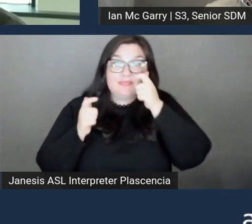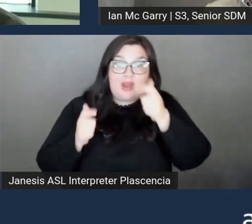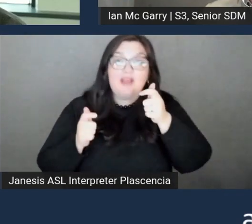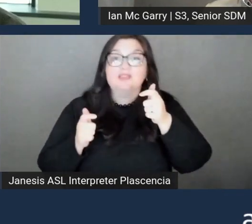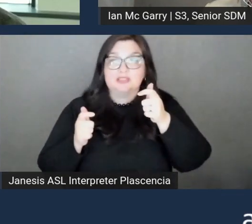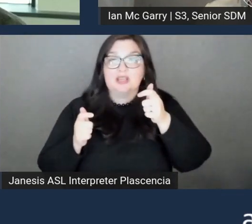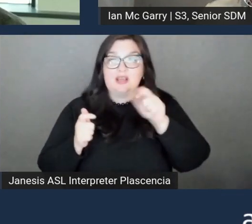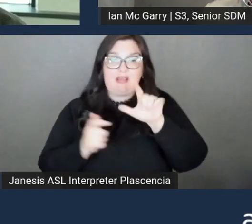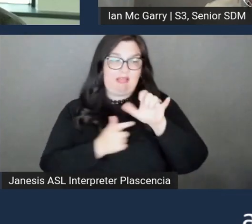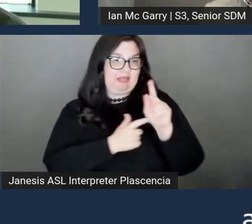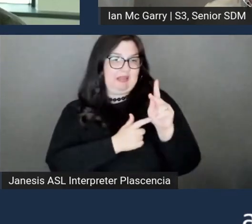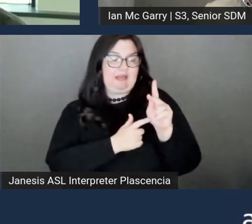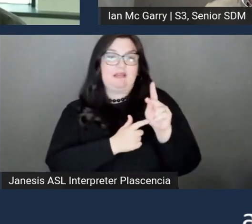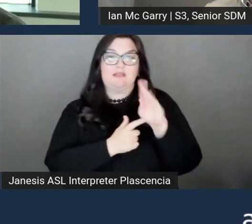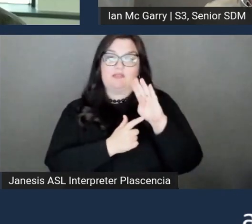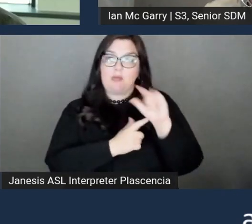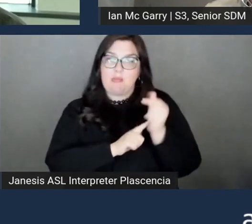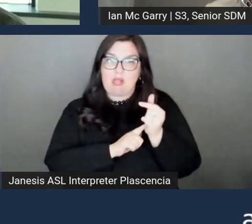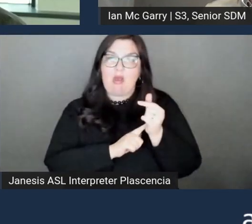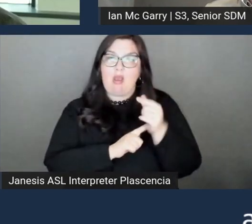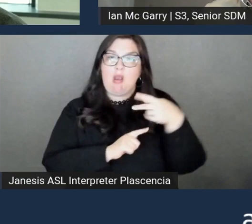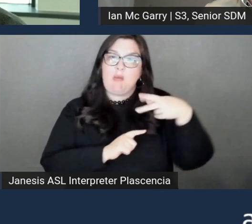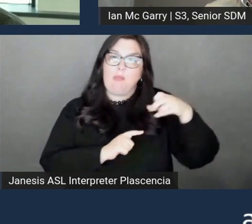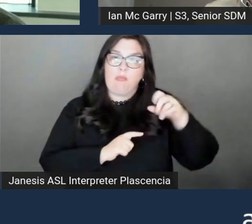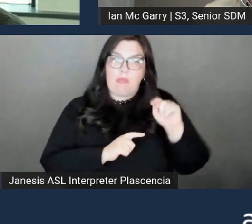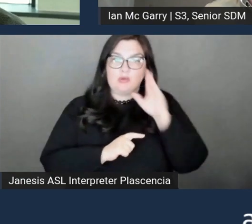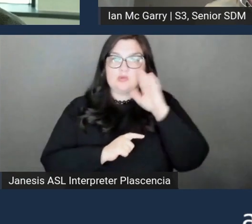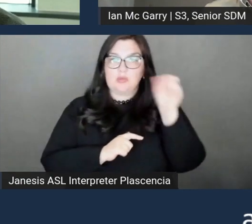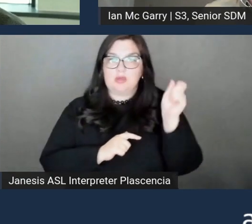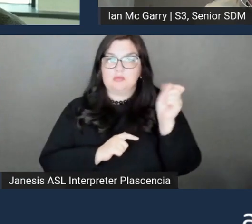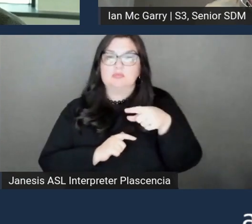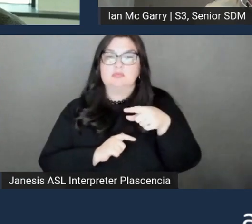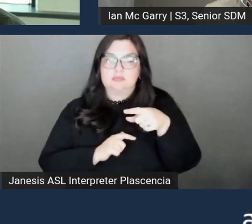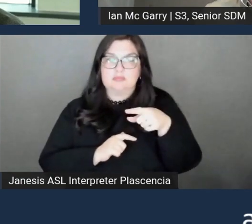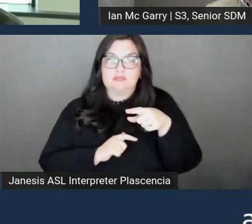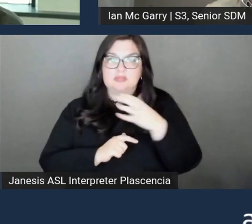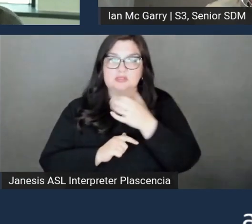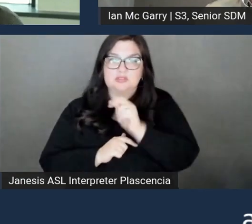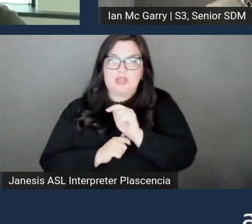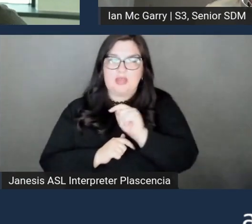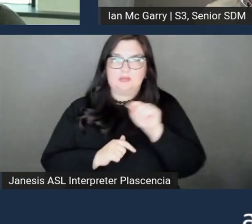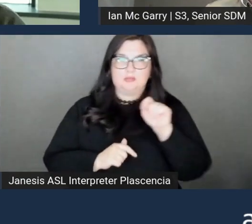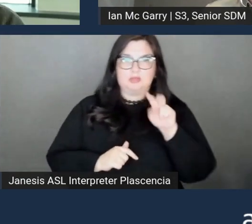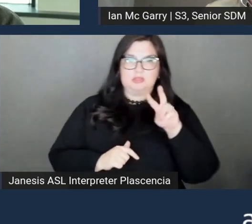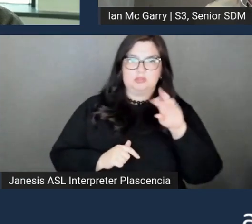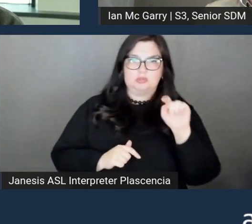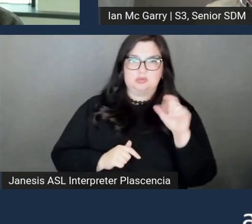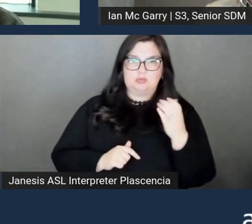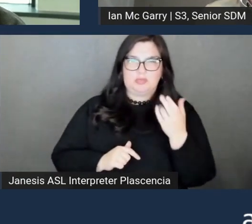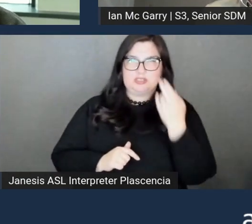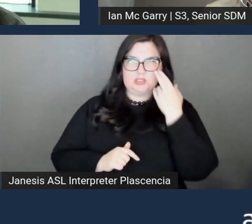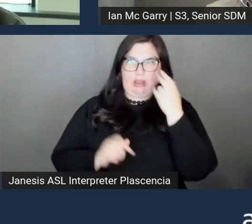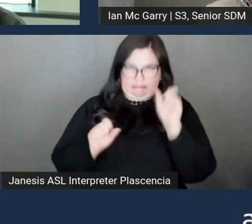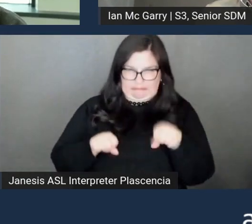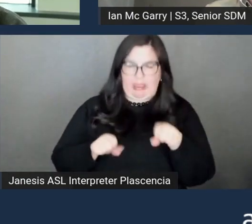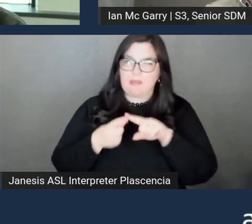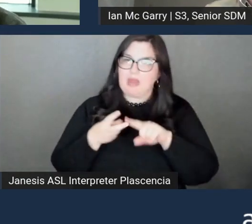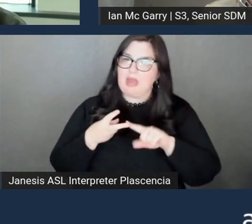blog post in the chat here. So I think I can do it now on Twitch, but I need to figure out how to do it on LinkedIn as well.